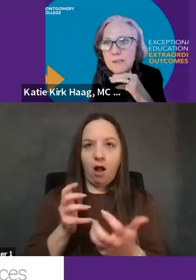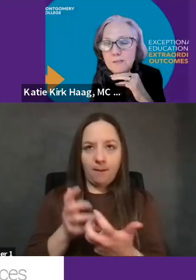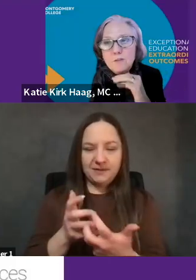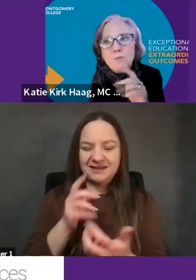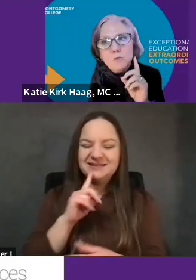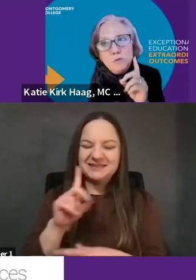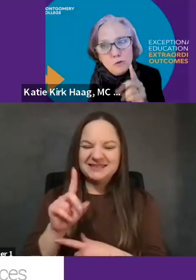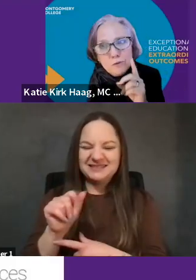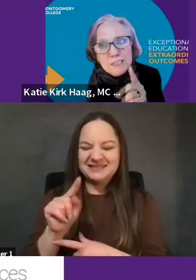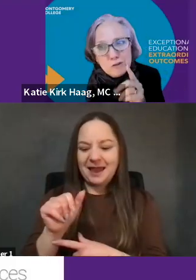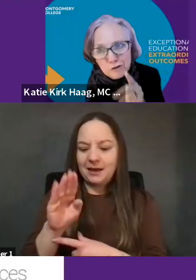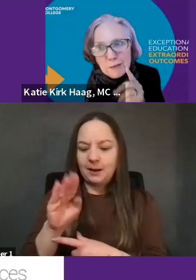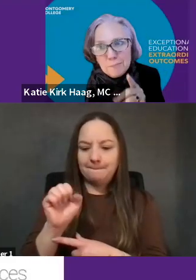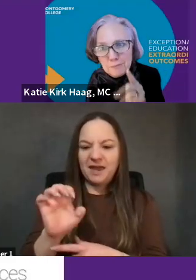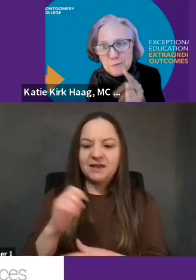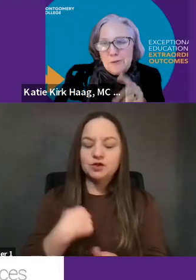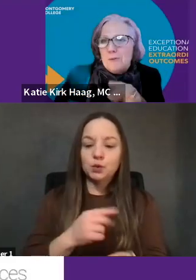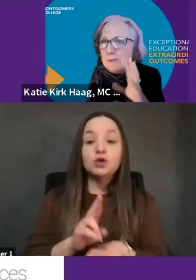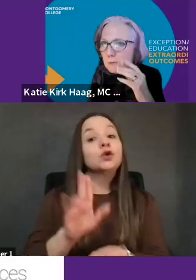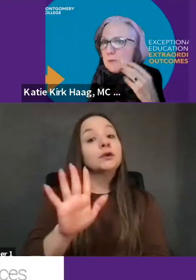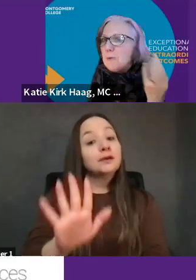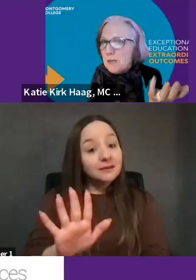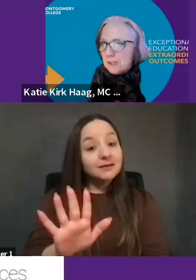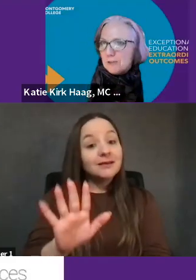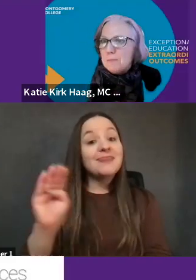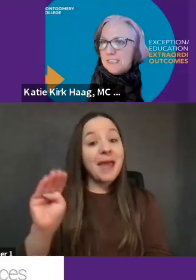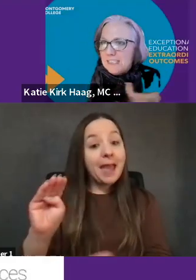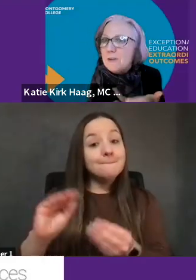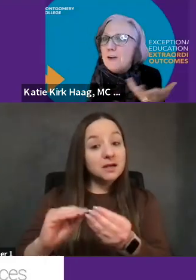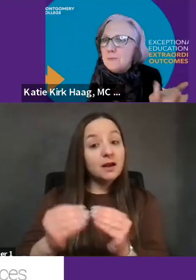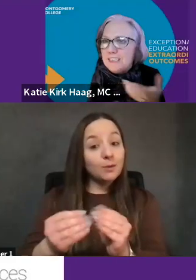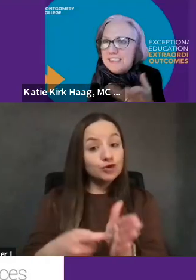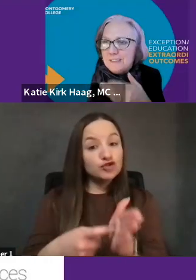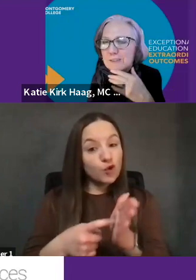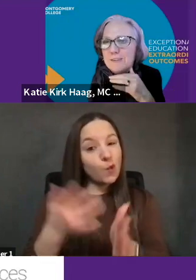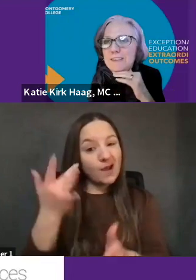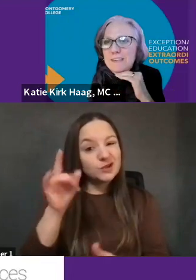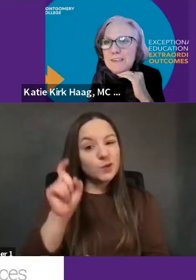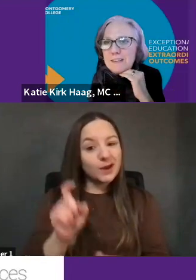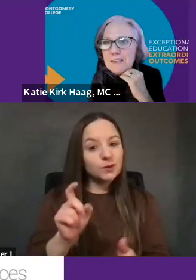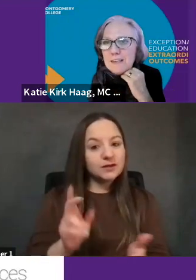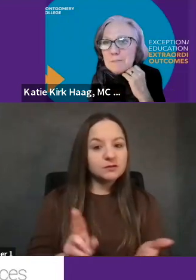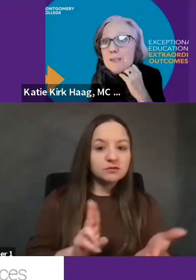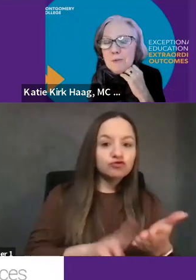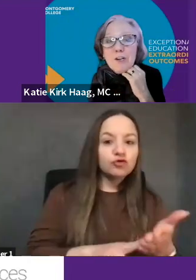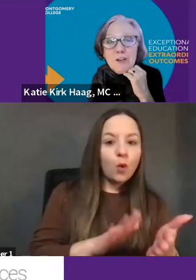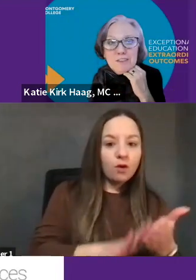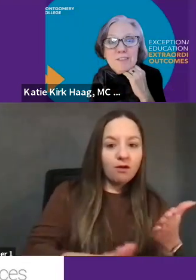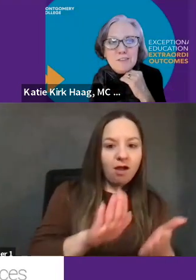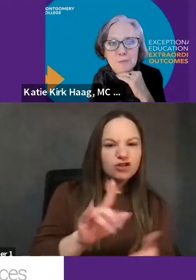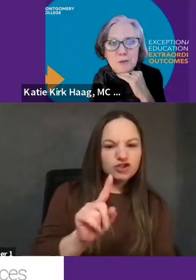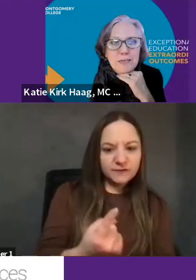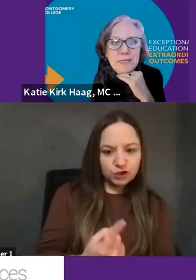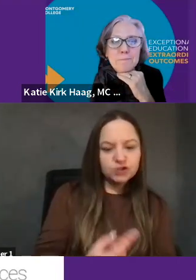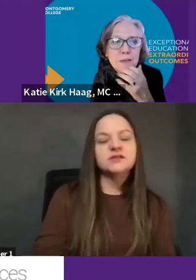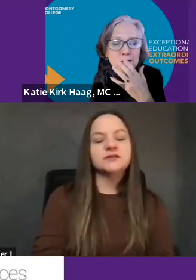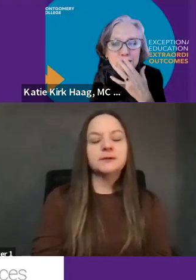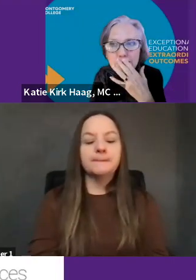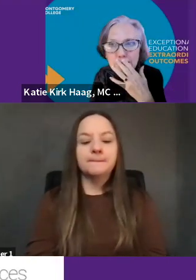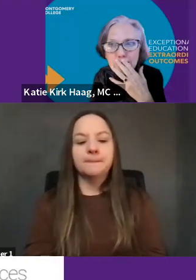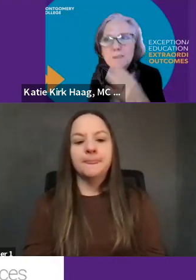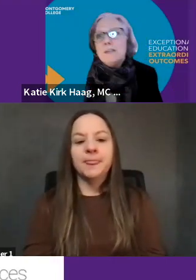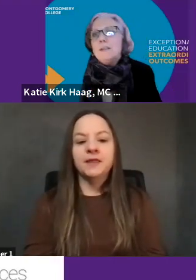in a few things. You do need your M number, though. This is why we want you to be already into the Montgomery College system